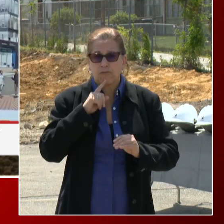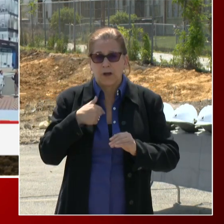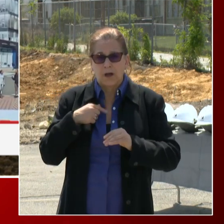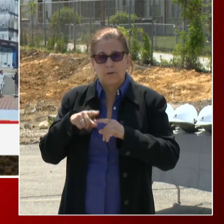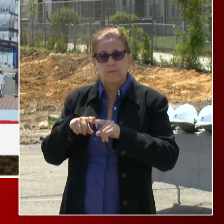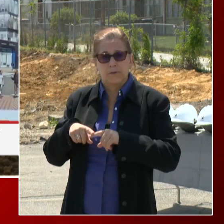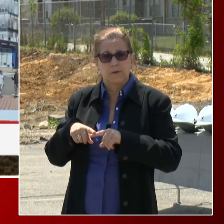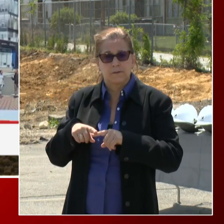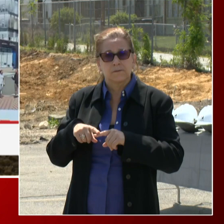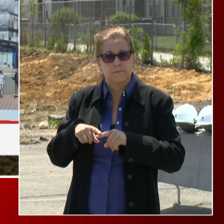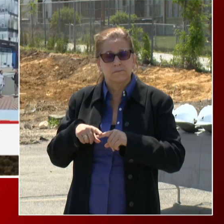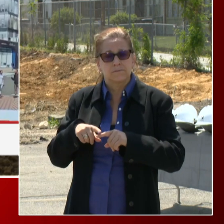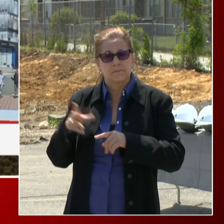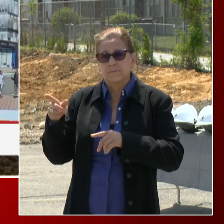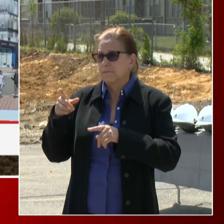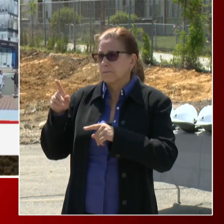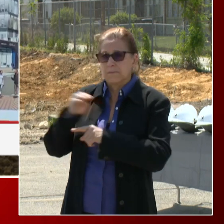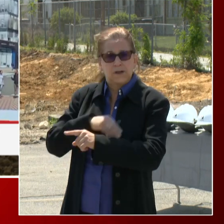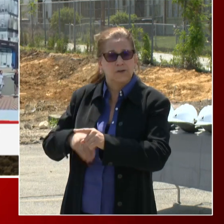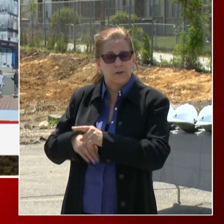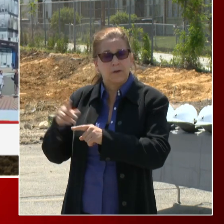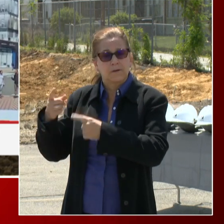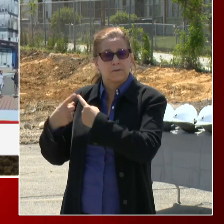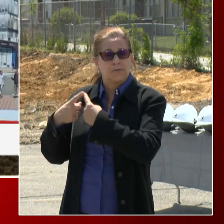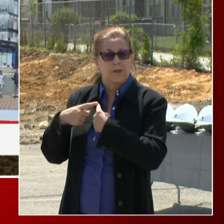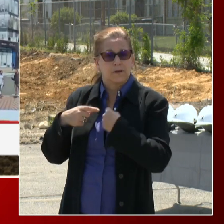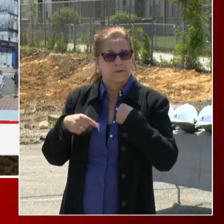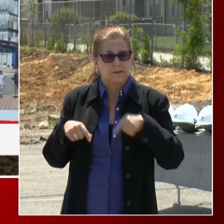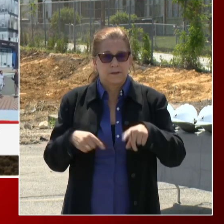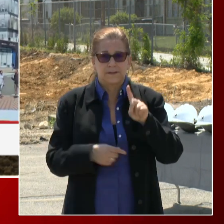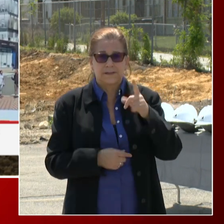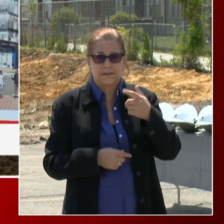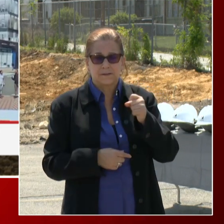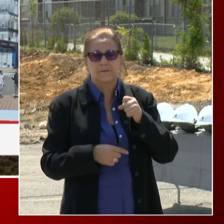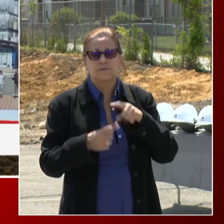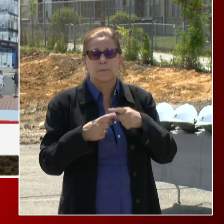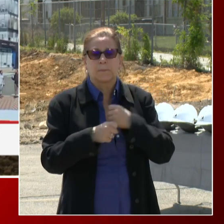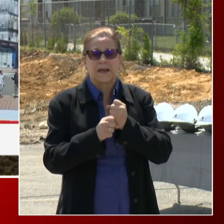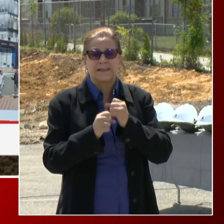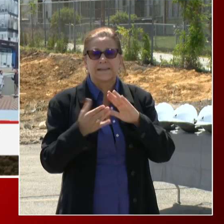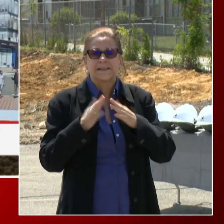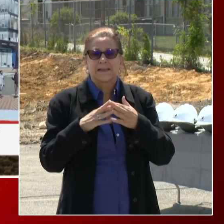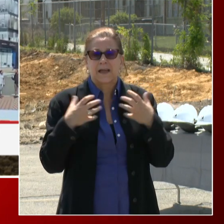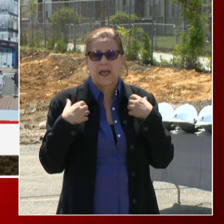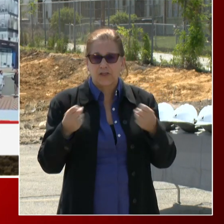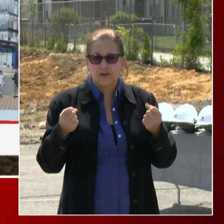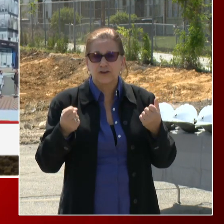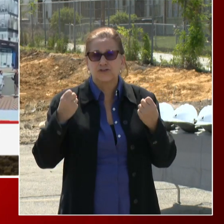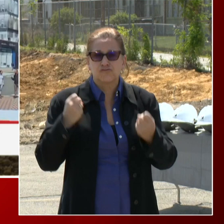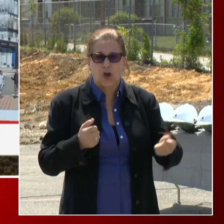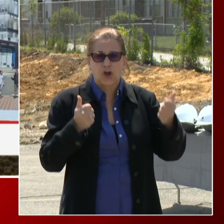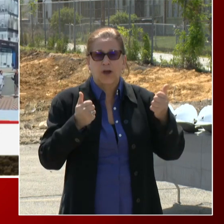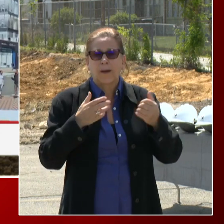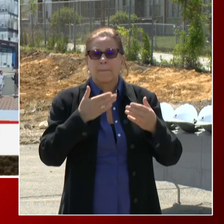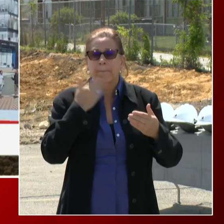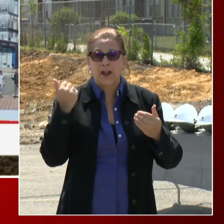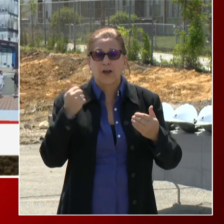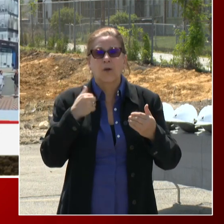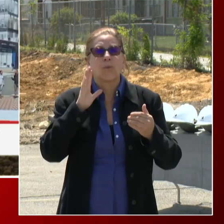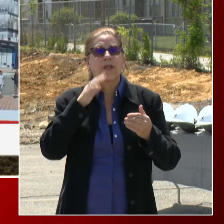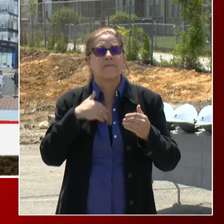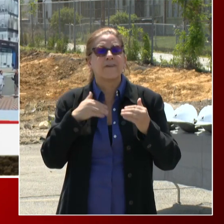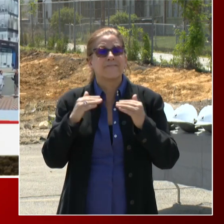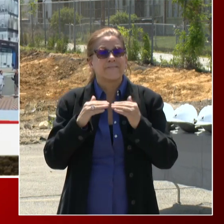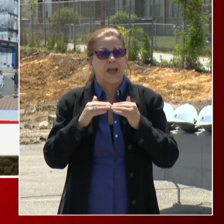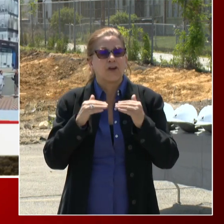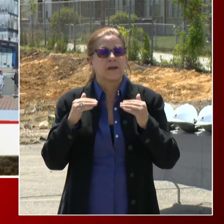help support the mission to build a stronger, safer city so that everyone can indeed have a fair shot towards